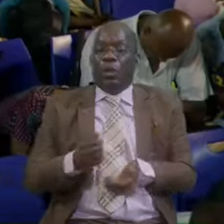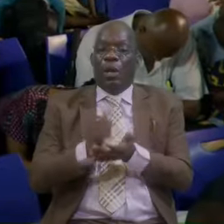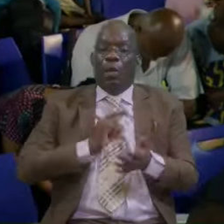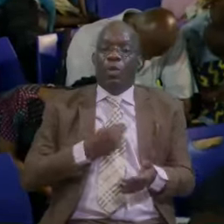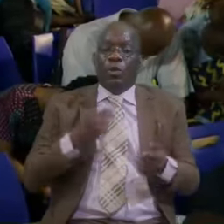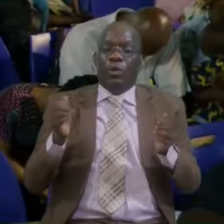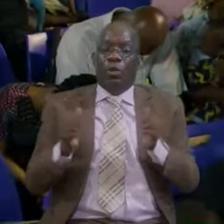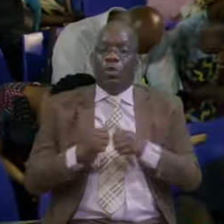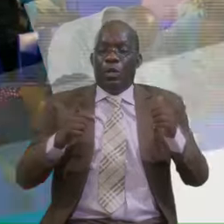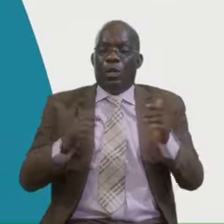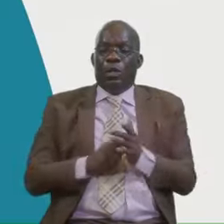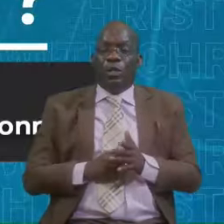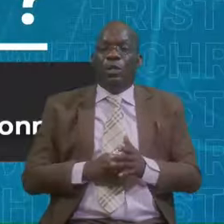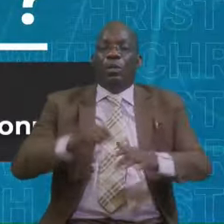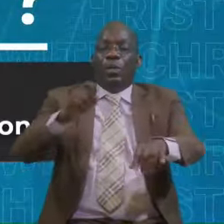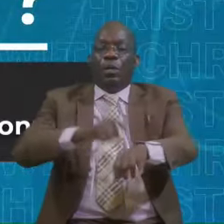counseling session.